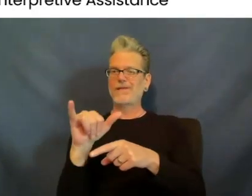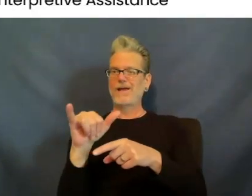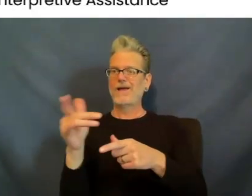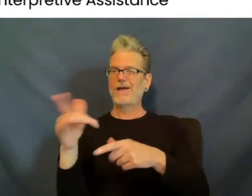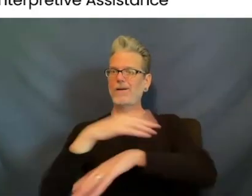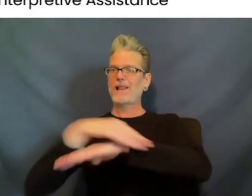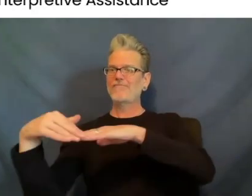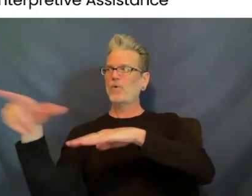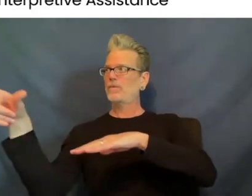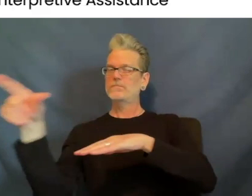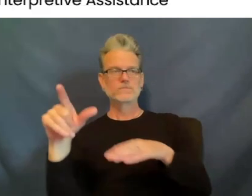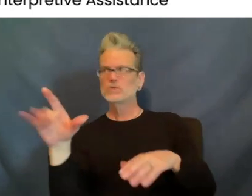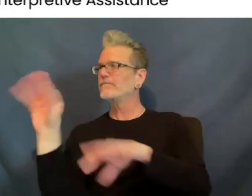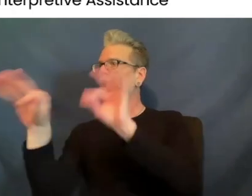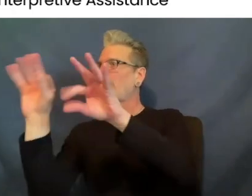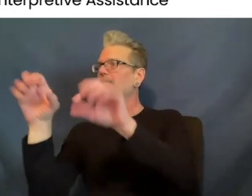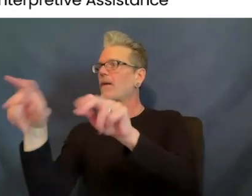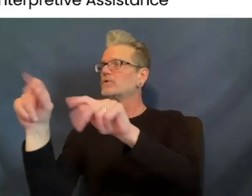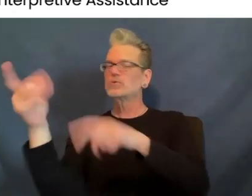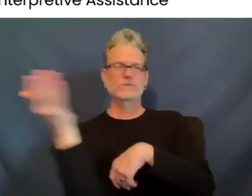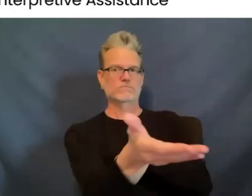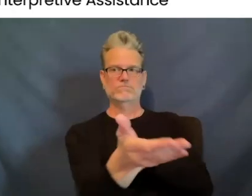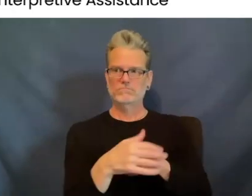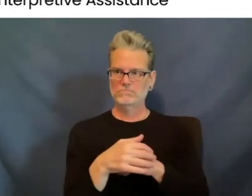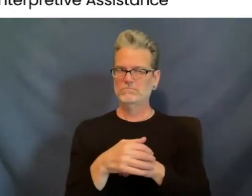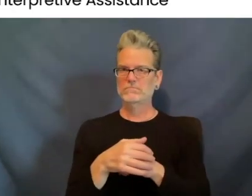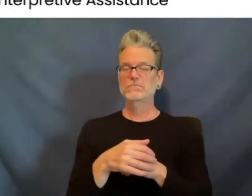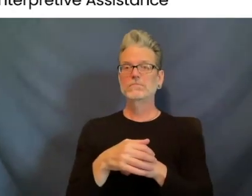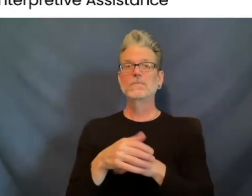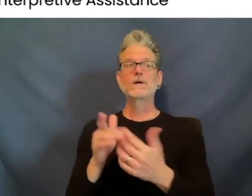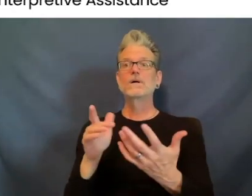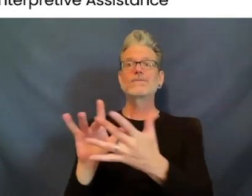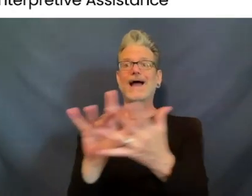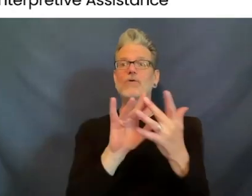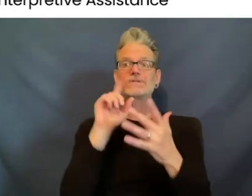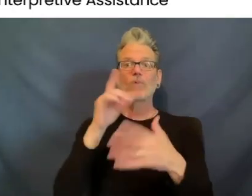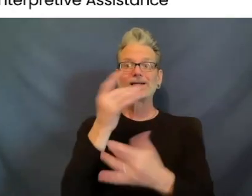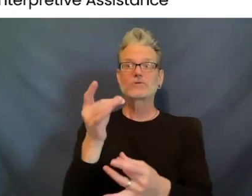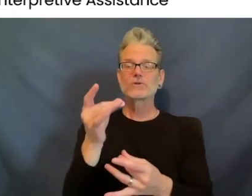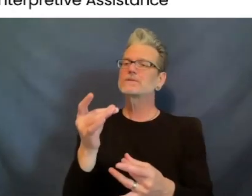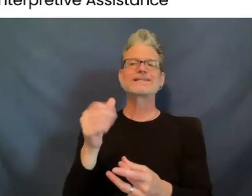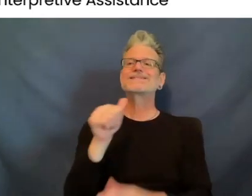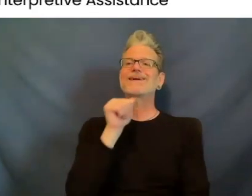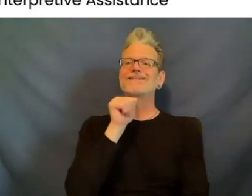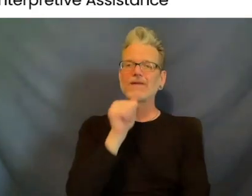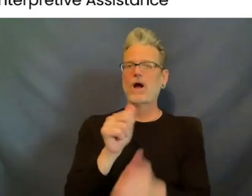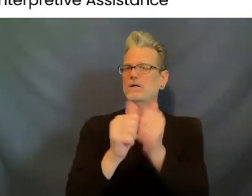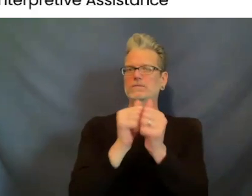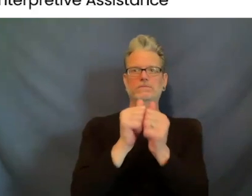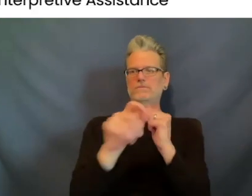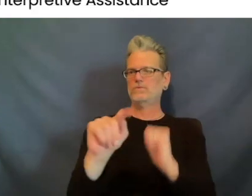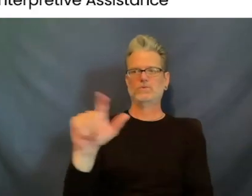those opportunities. The Outreach of Interest is a non-competitive advertisement tool that is posted